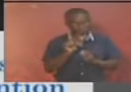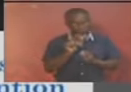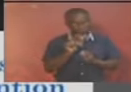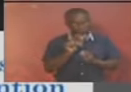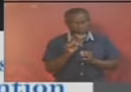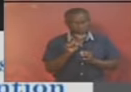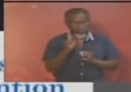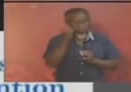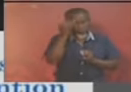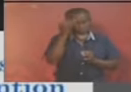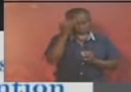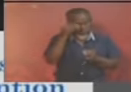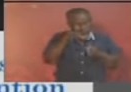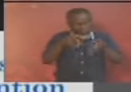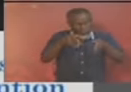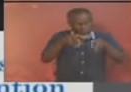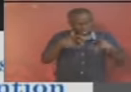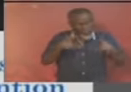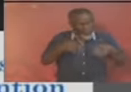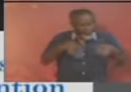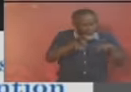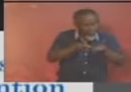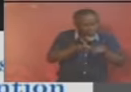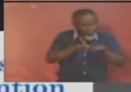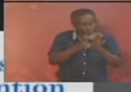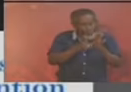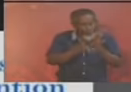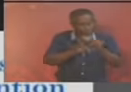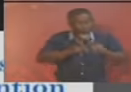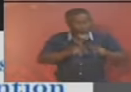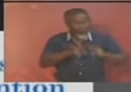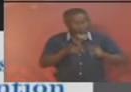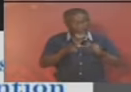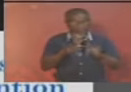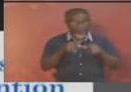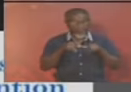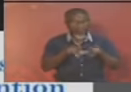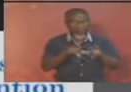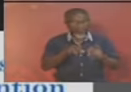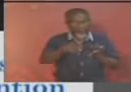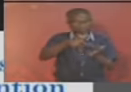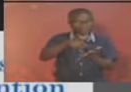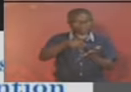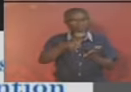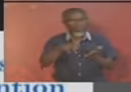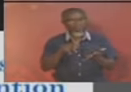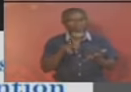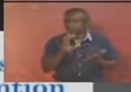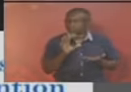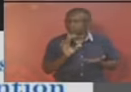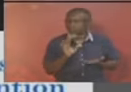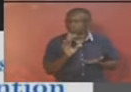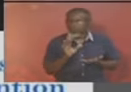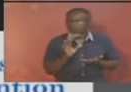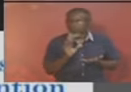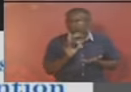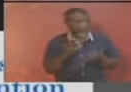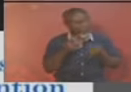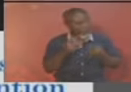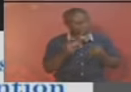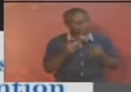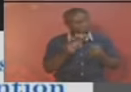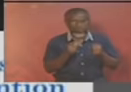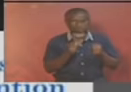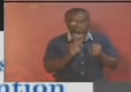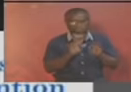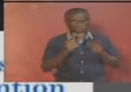house parties, and we are asking you to avoid the gatherings and avoid that close contact, because this